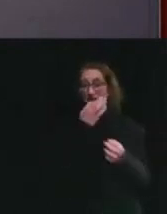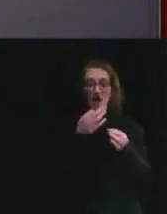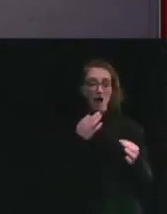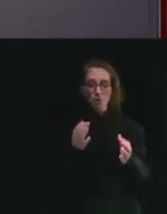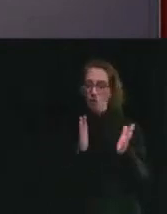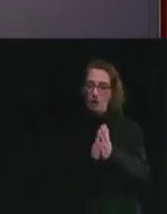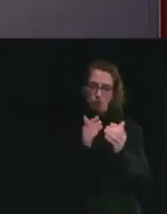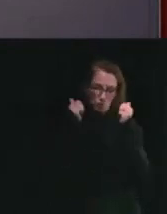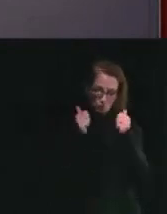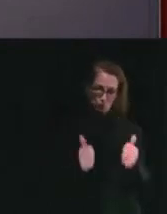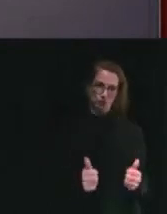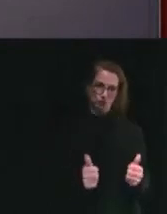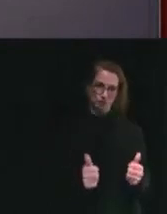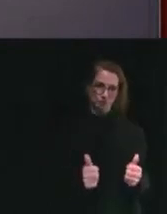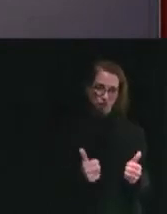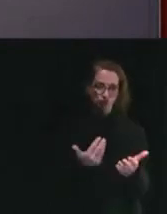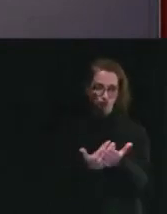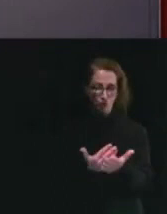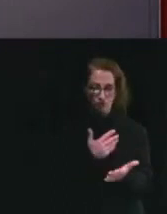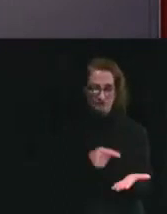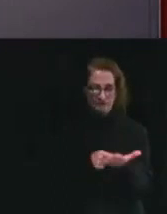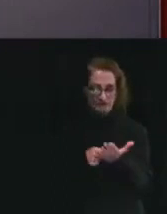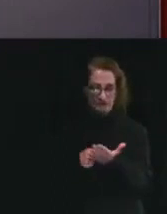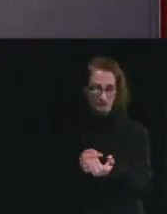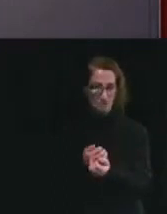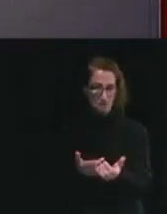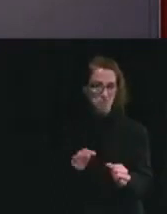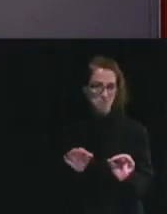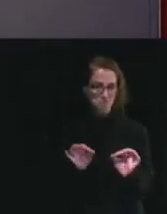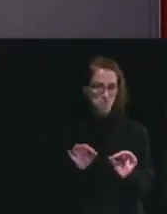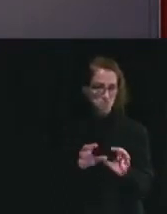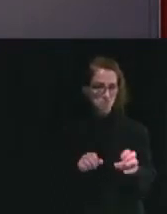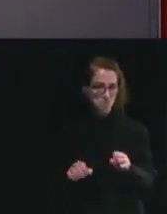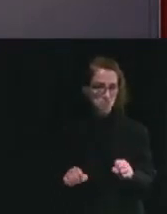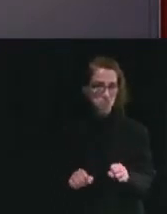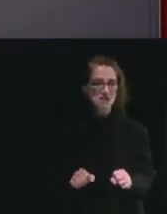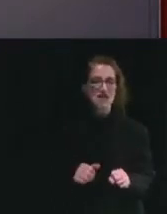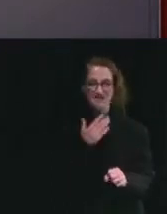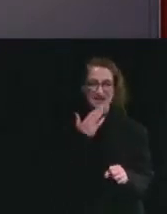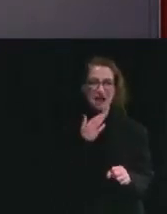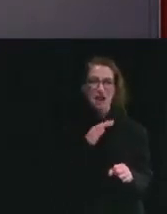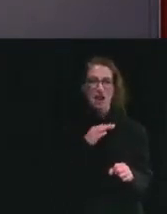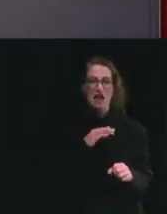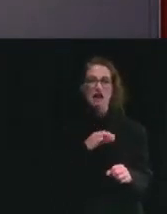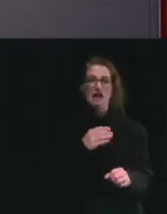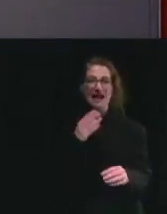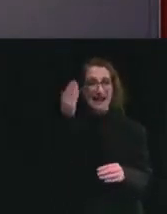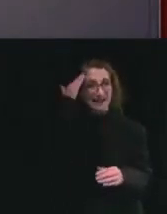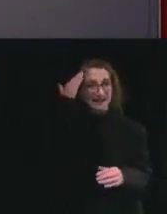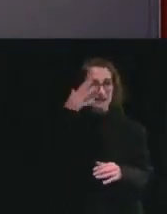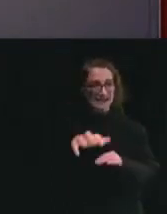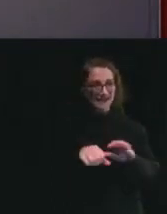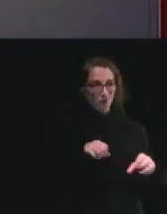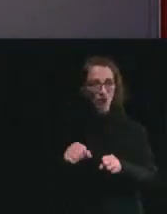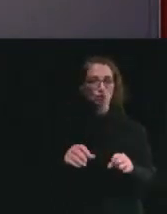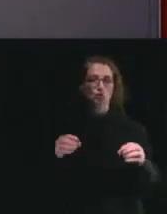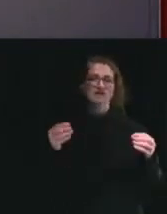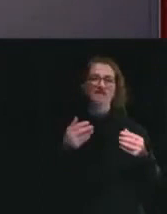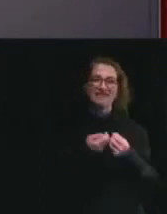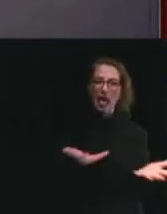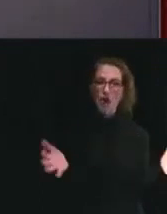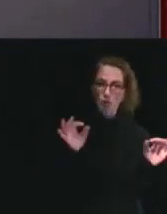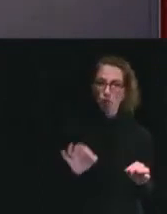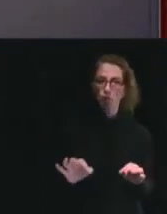well. A lot of things point to that. We definitely have more in-depth insight. We know that people do